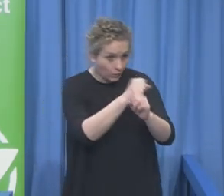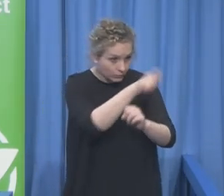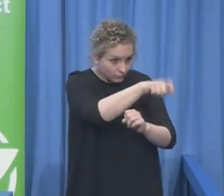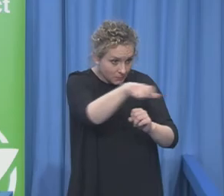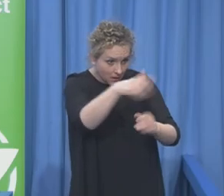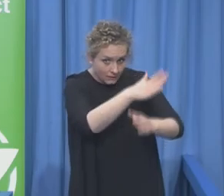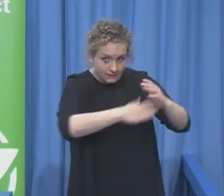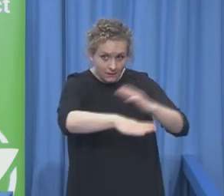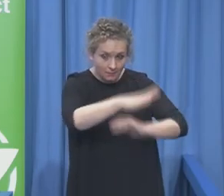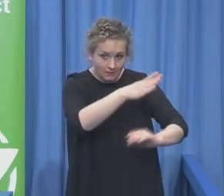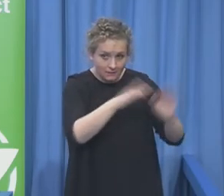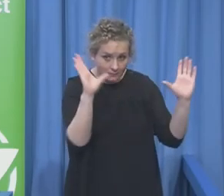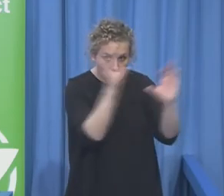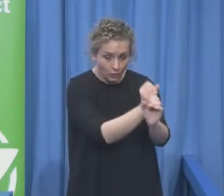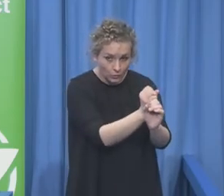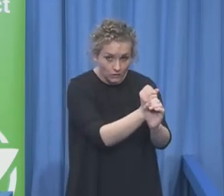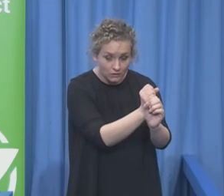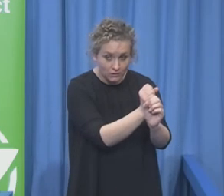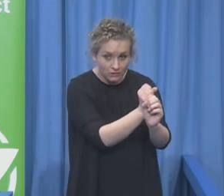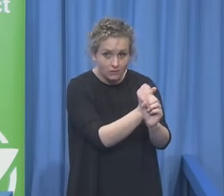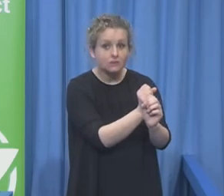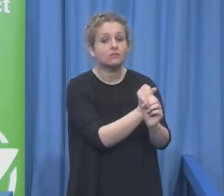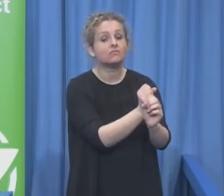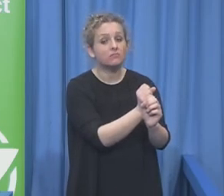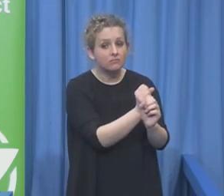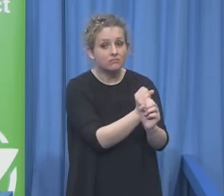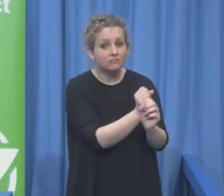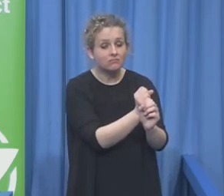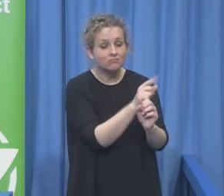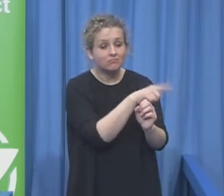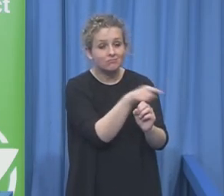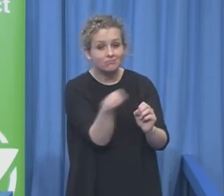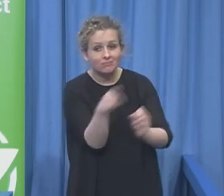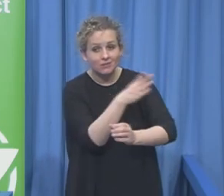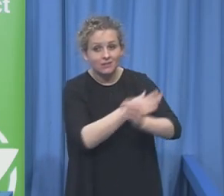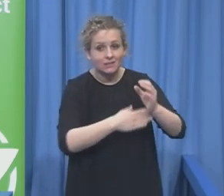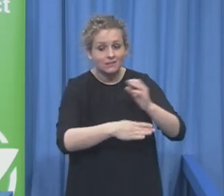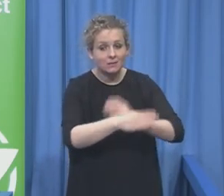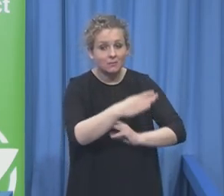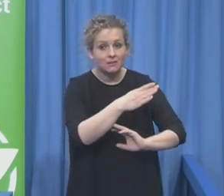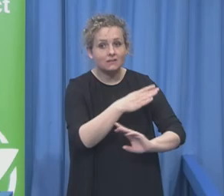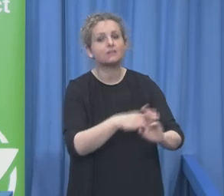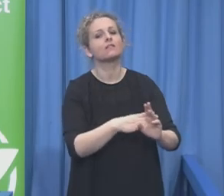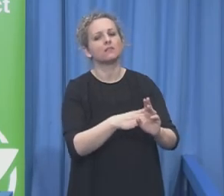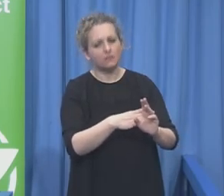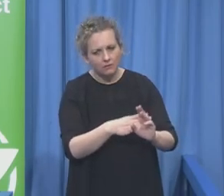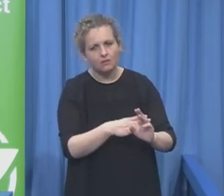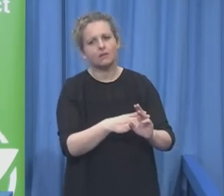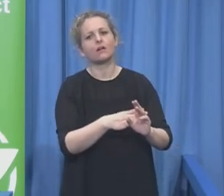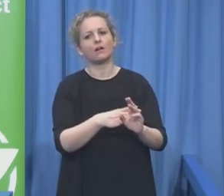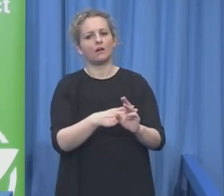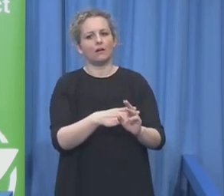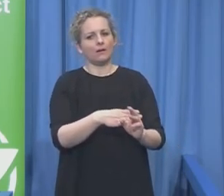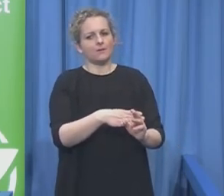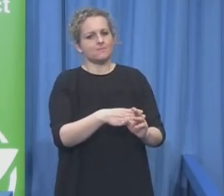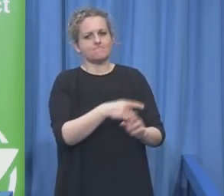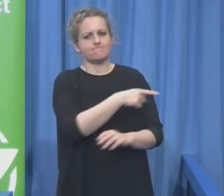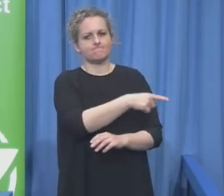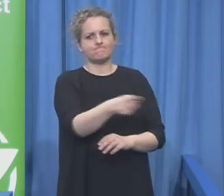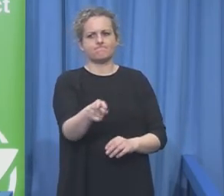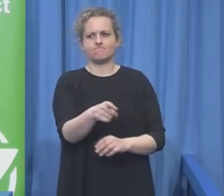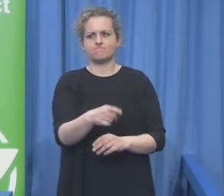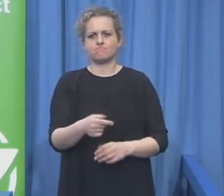huge success thing for us, from absolute no-no or I can't to an I can. So that transition is a